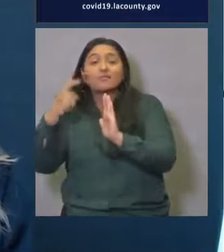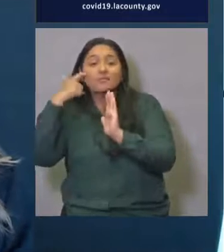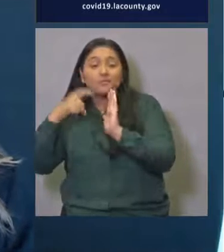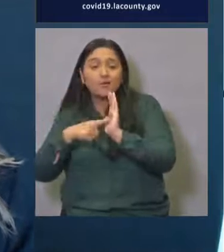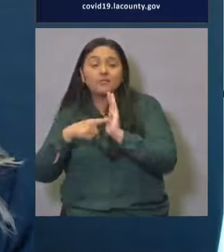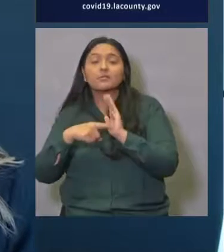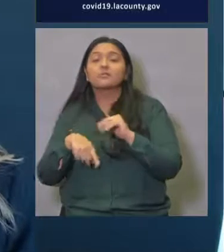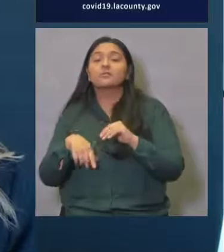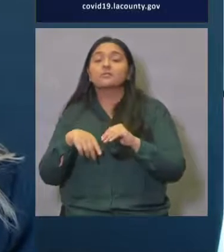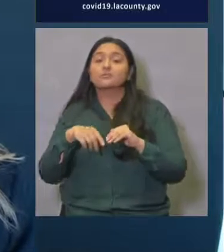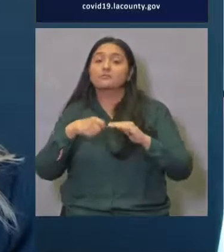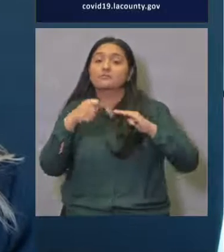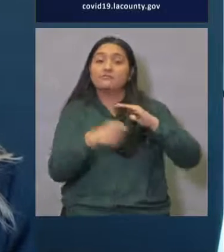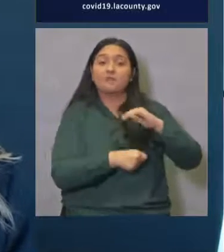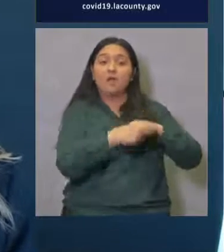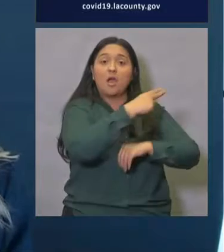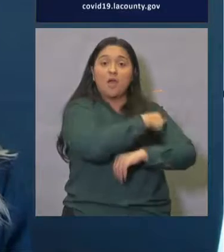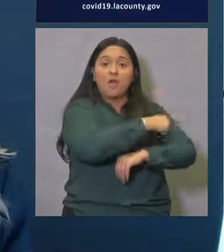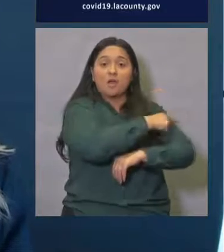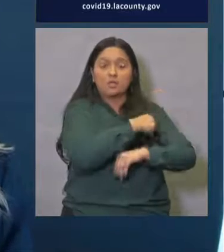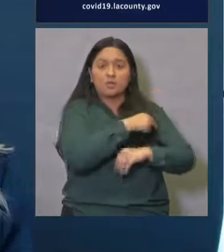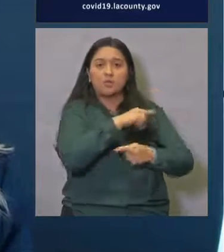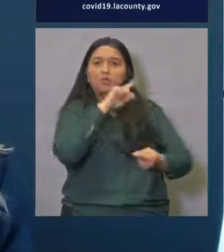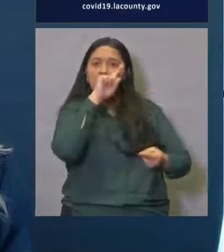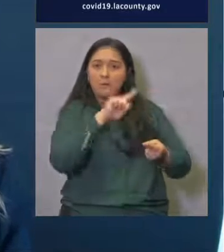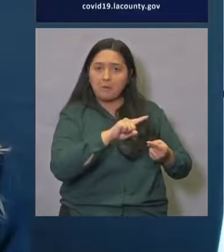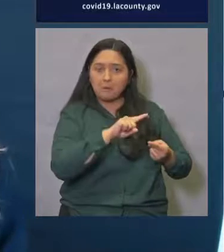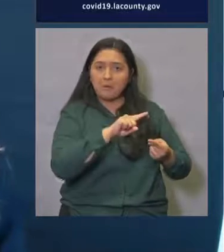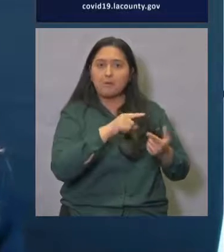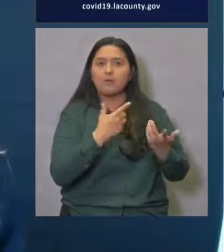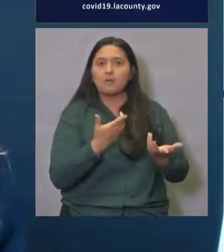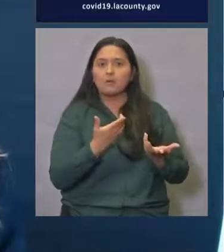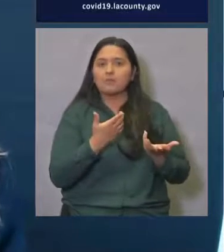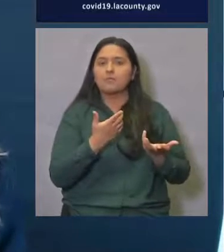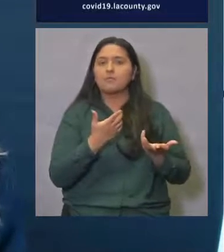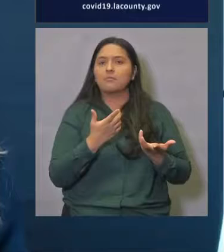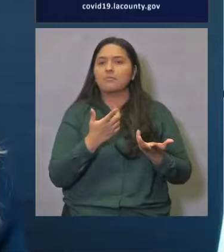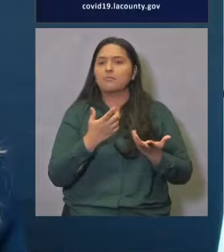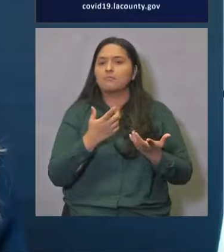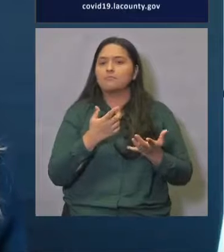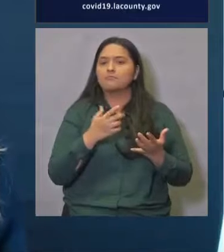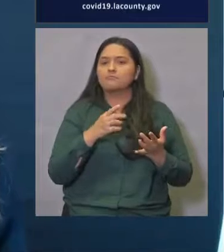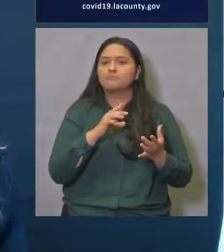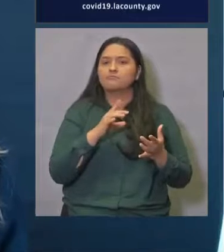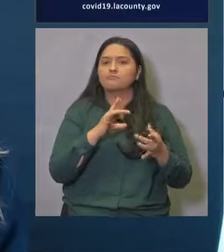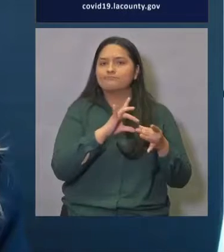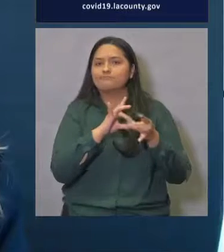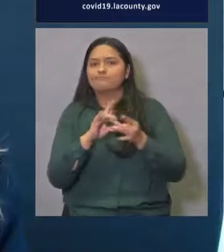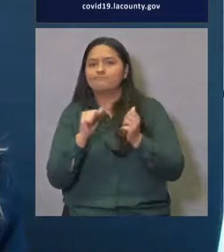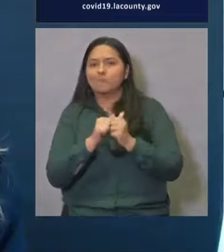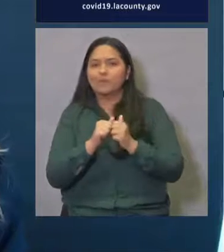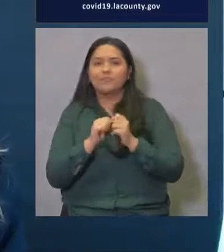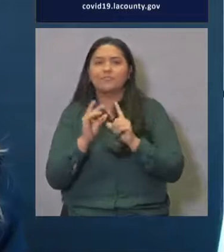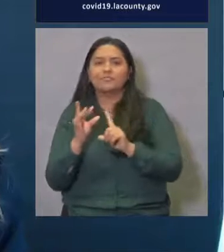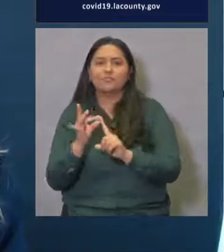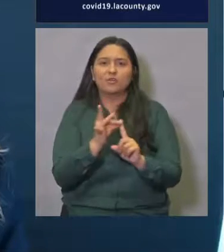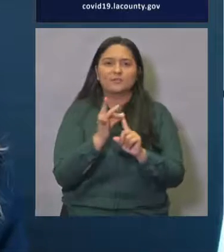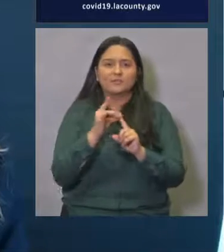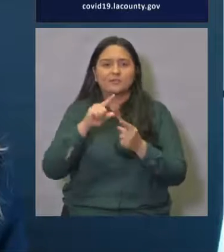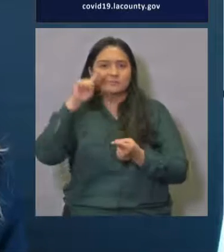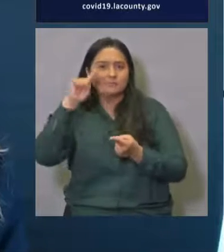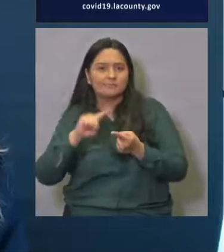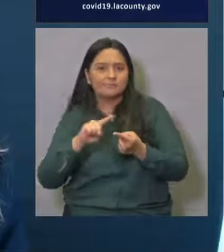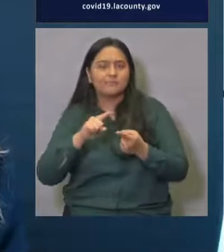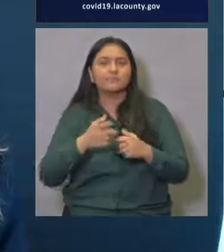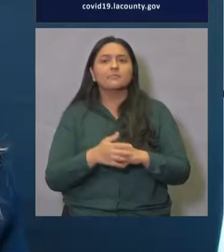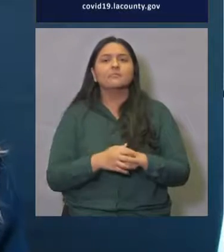of hospitalizations, calculates that into an effective transmission number, but there's a variety of reasons